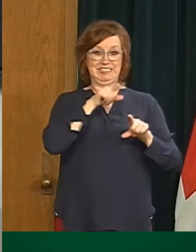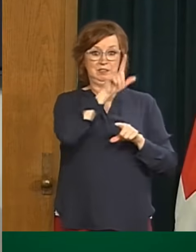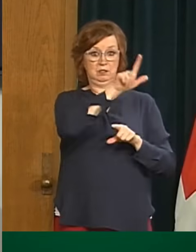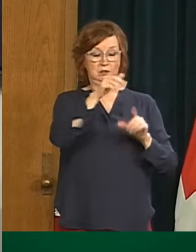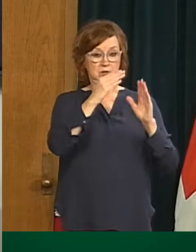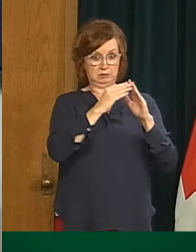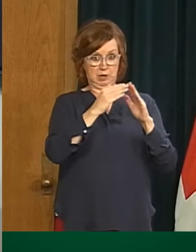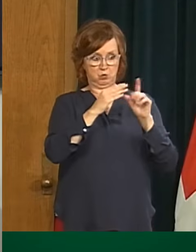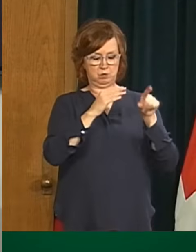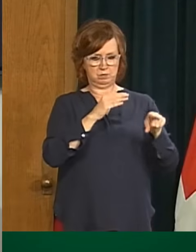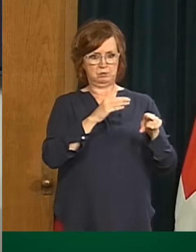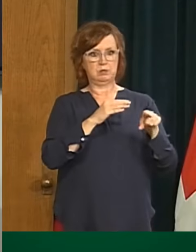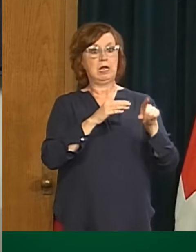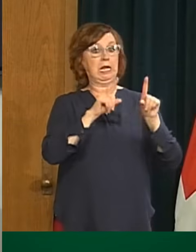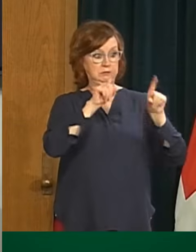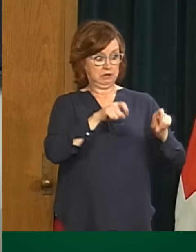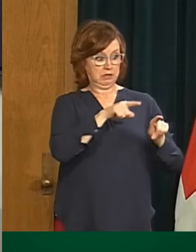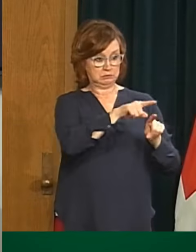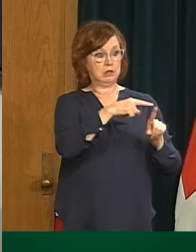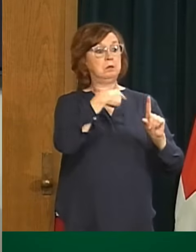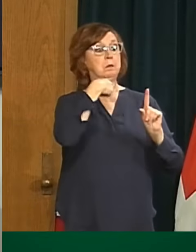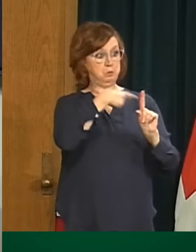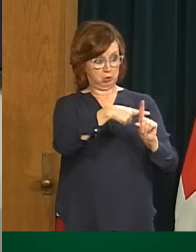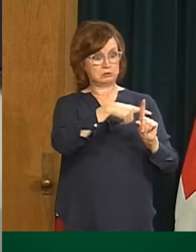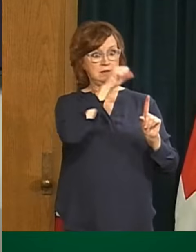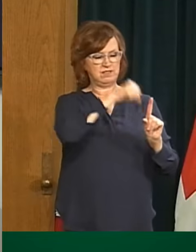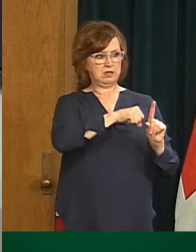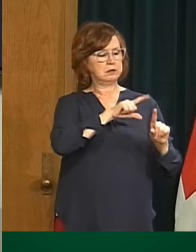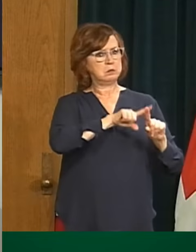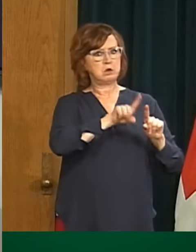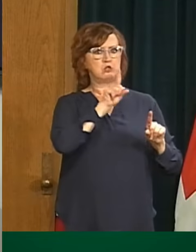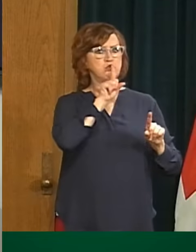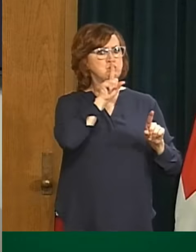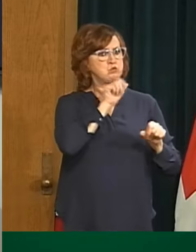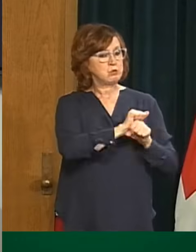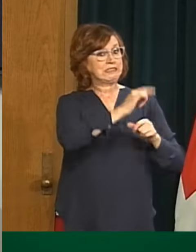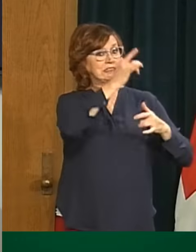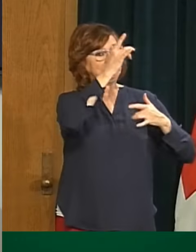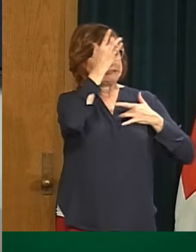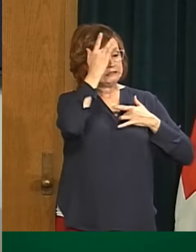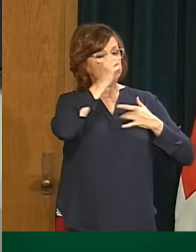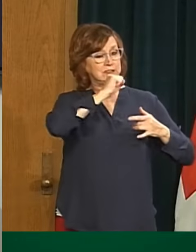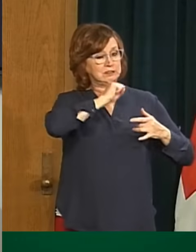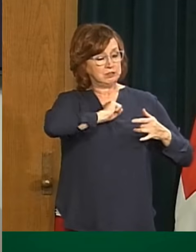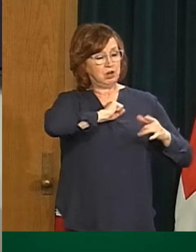tested and being tested positive? What's kind of the breakdown there?